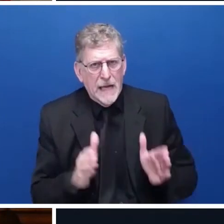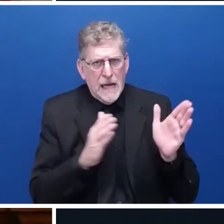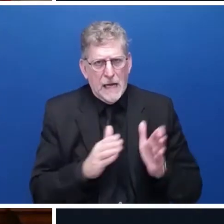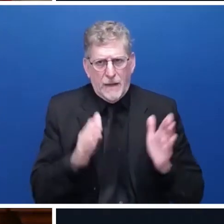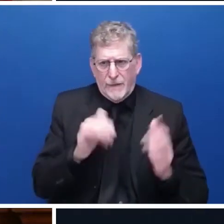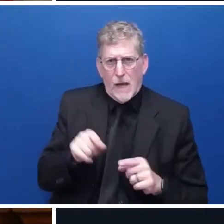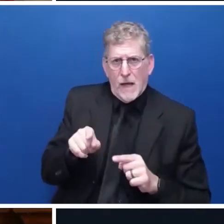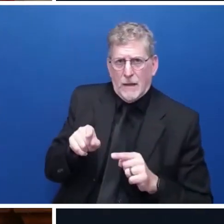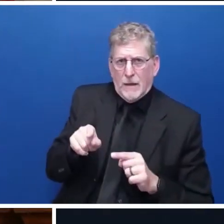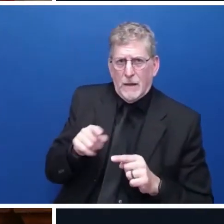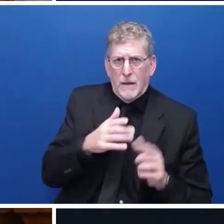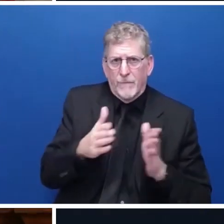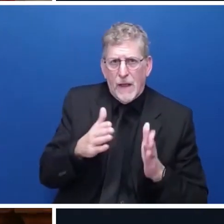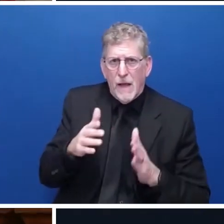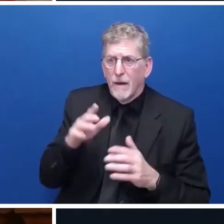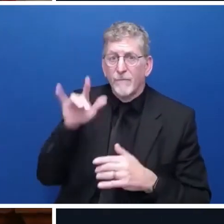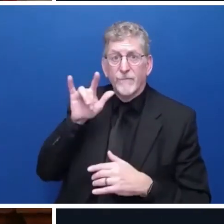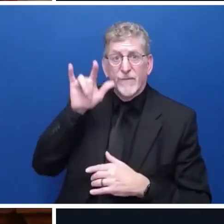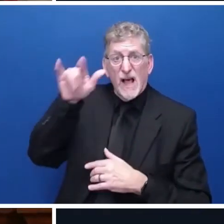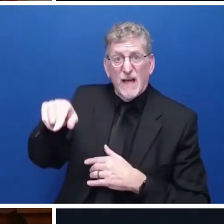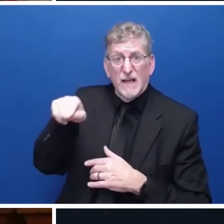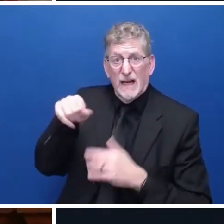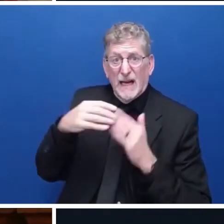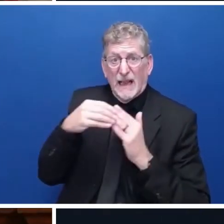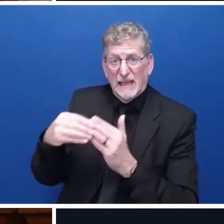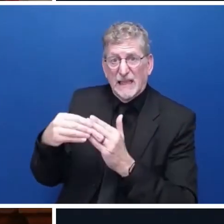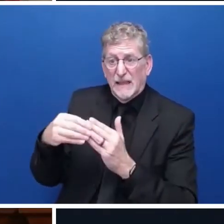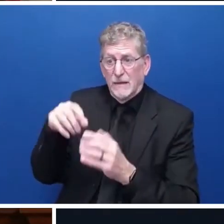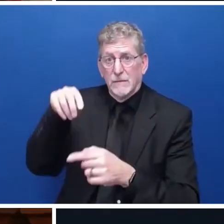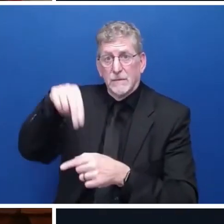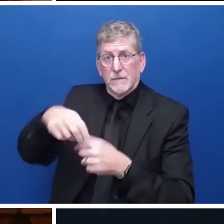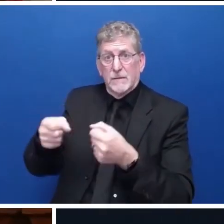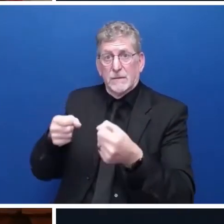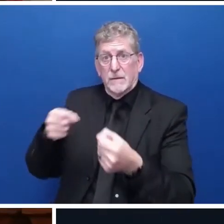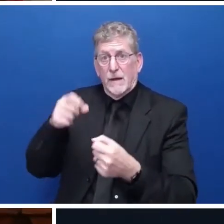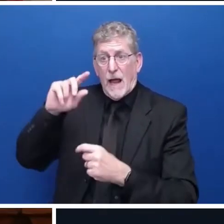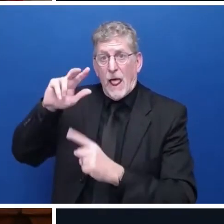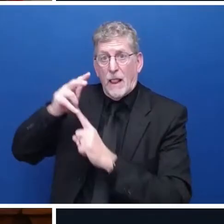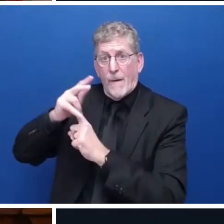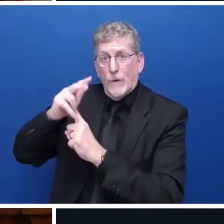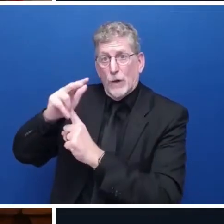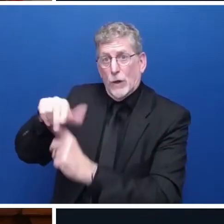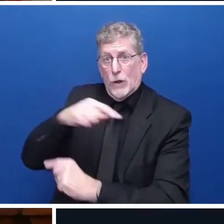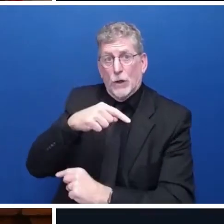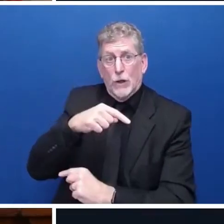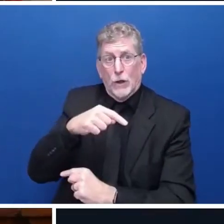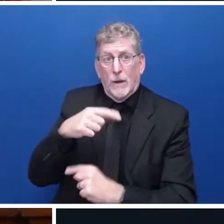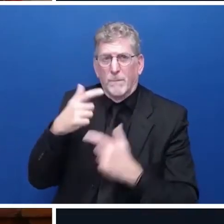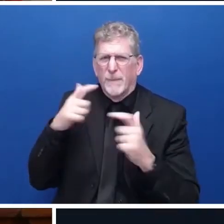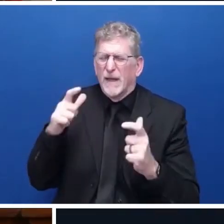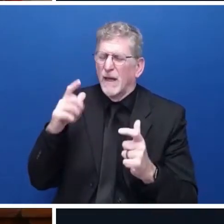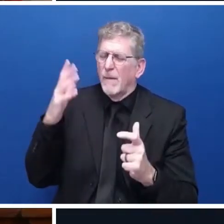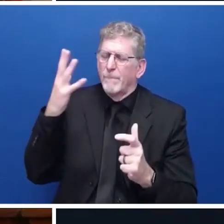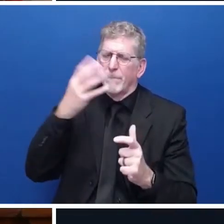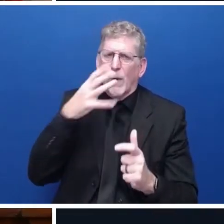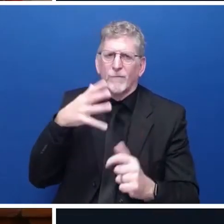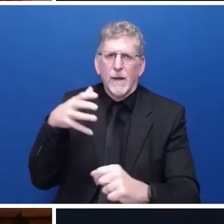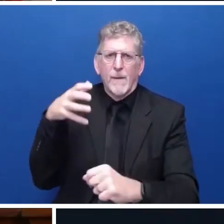helicopter. A big, beautiful, powerful helicopter. It was a massive